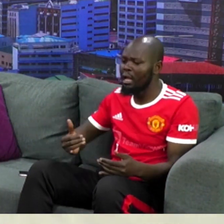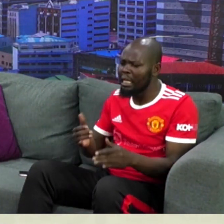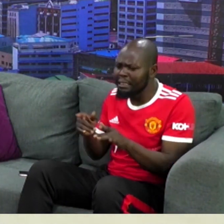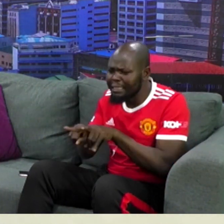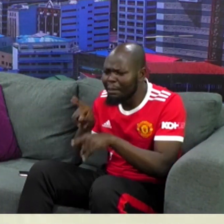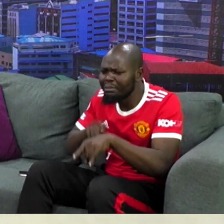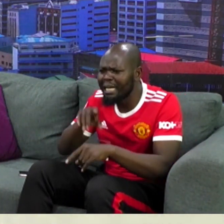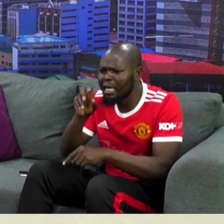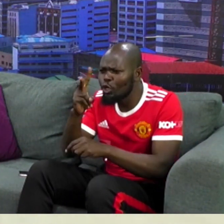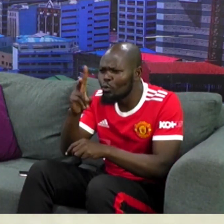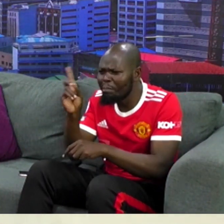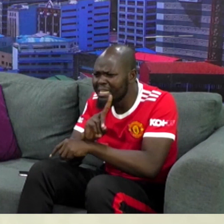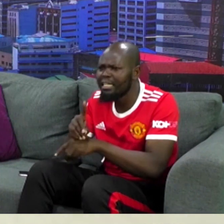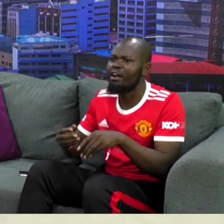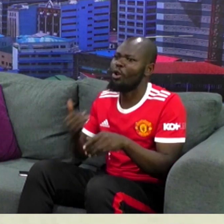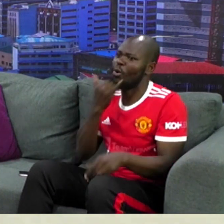games.